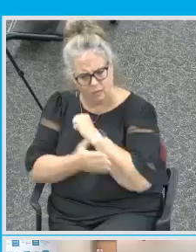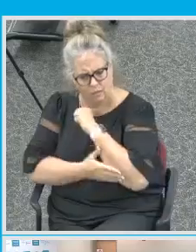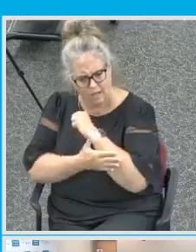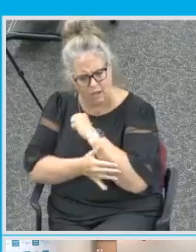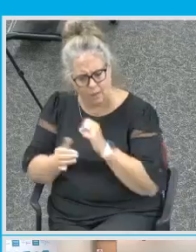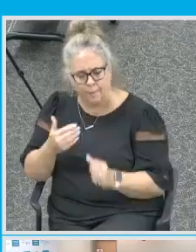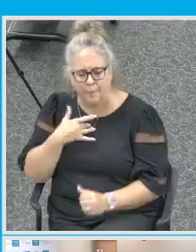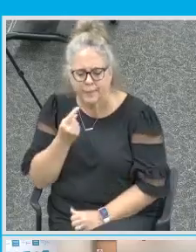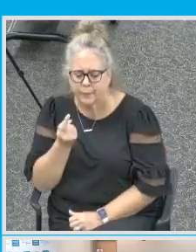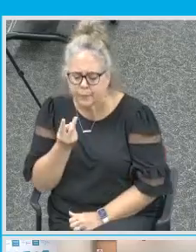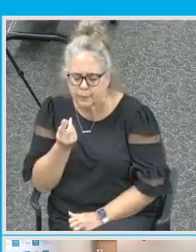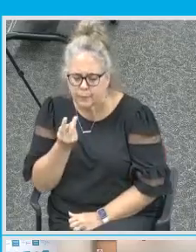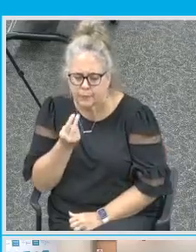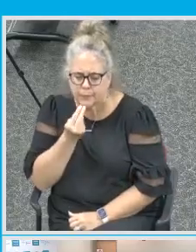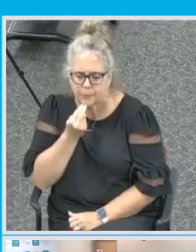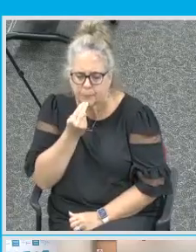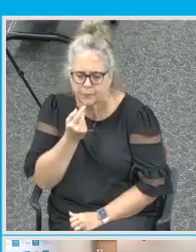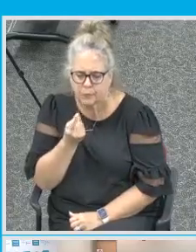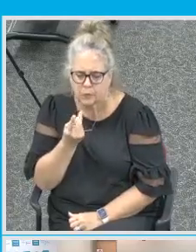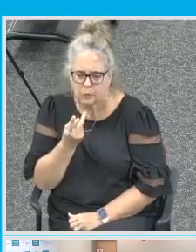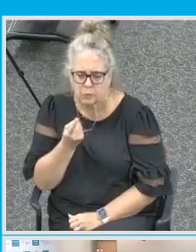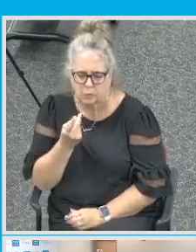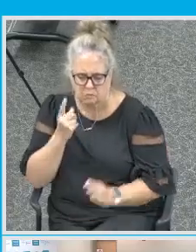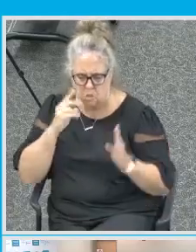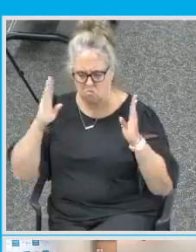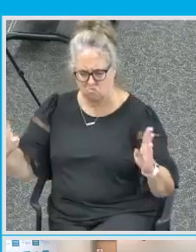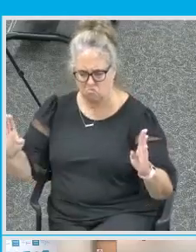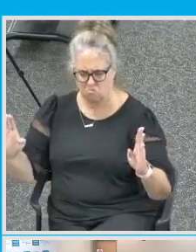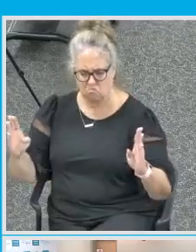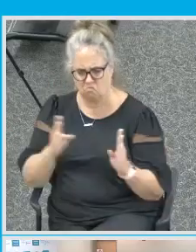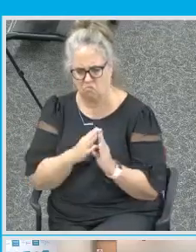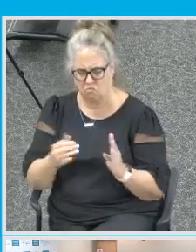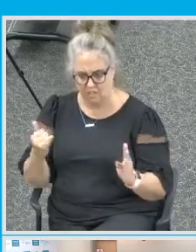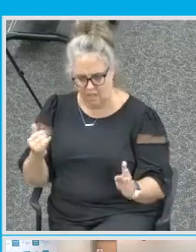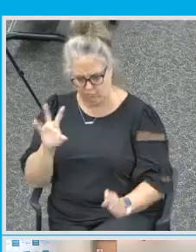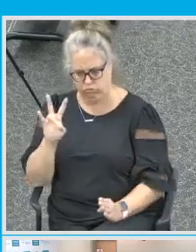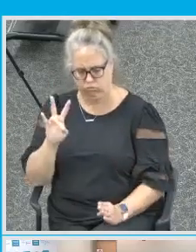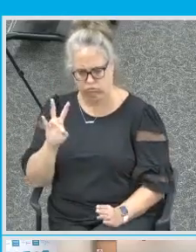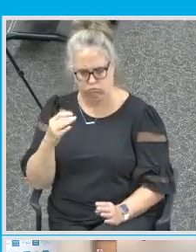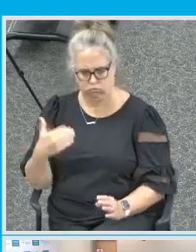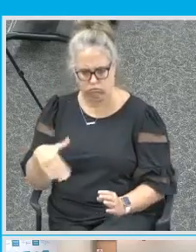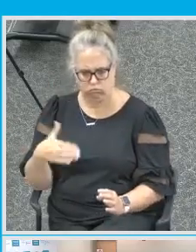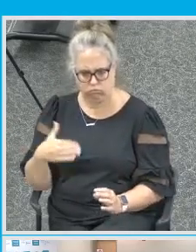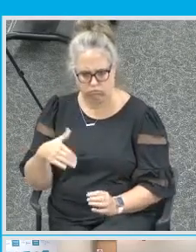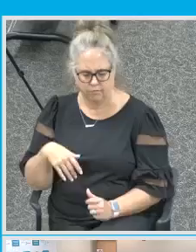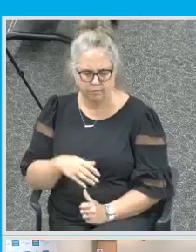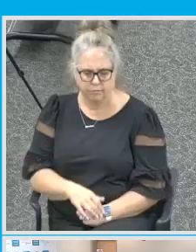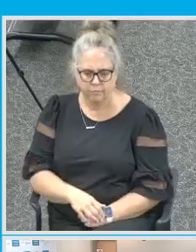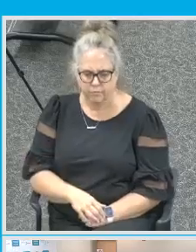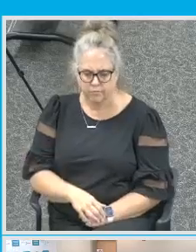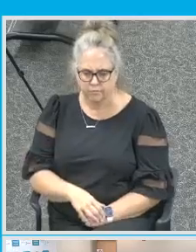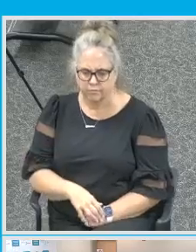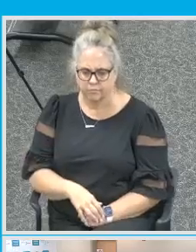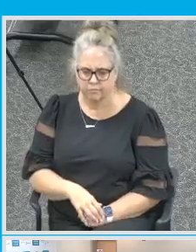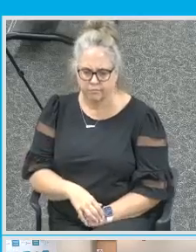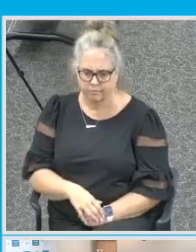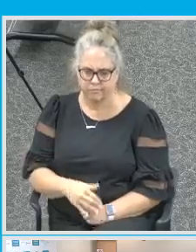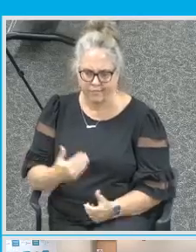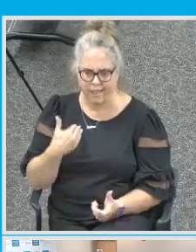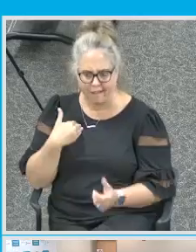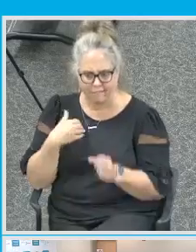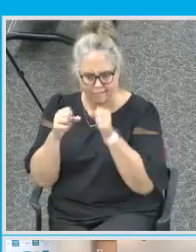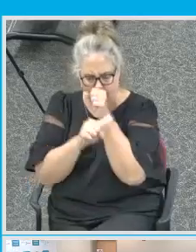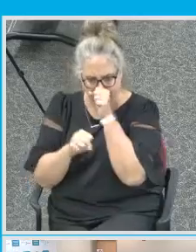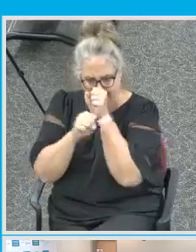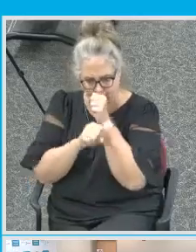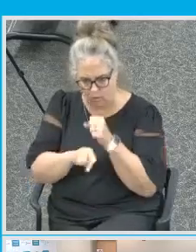entire season. Okay, so we have infected mosquitoes in our county, and those infected mosquitoes have been biting